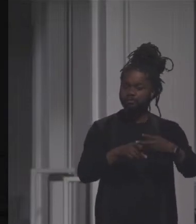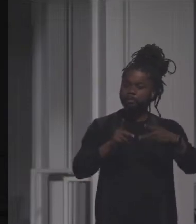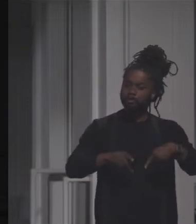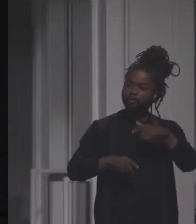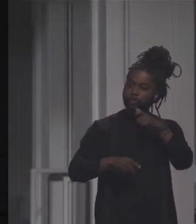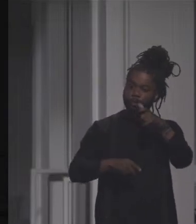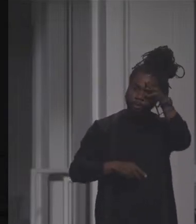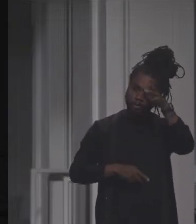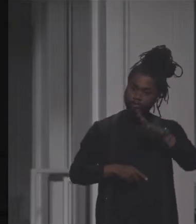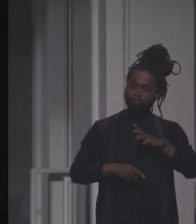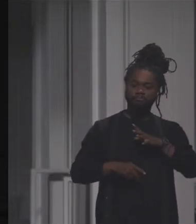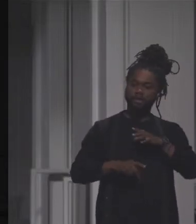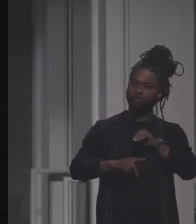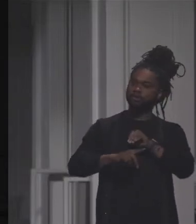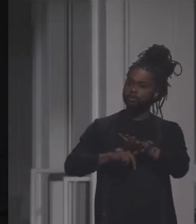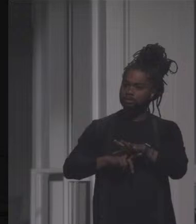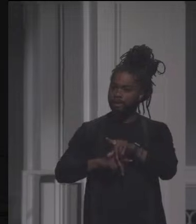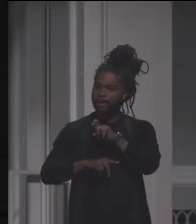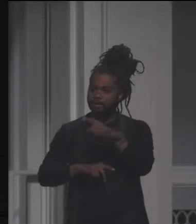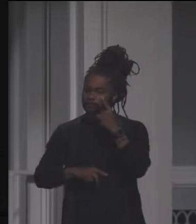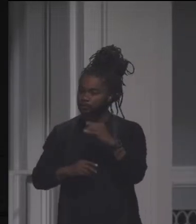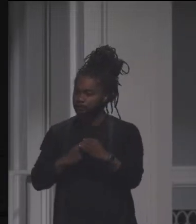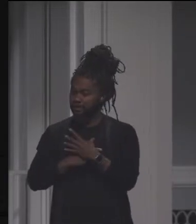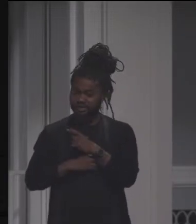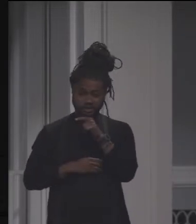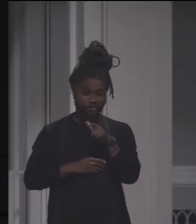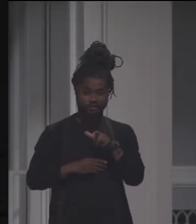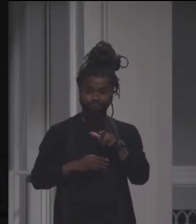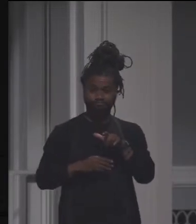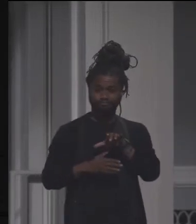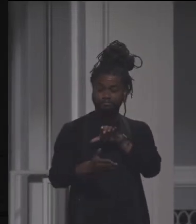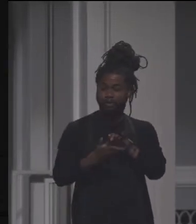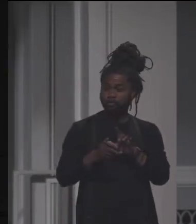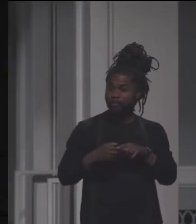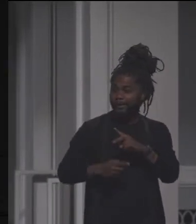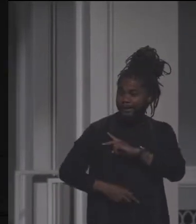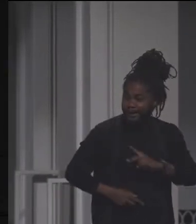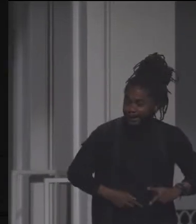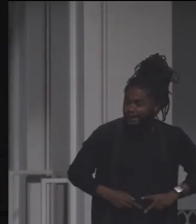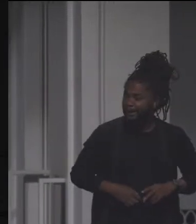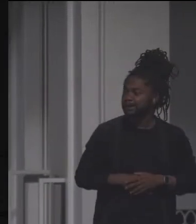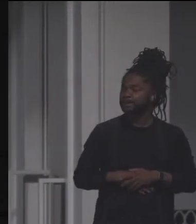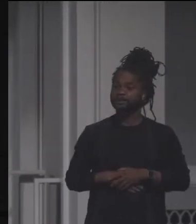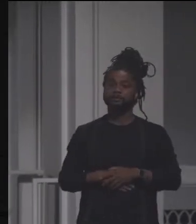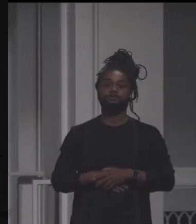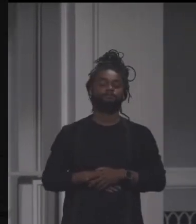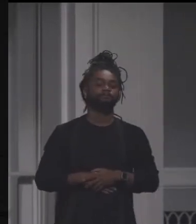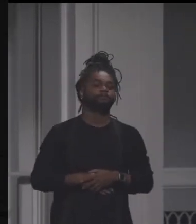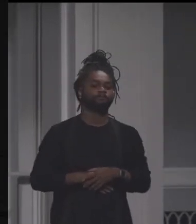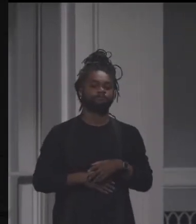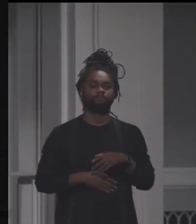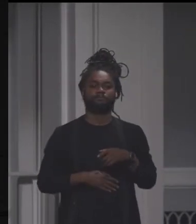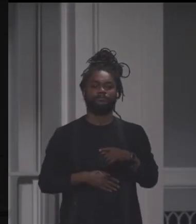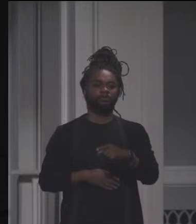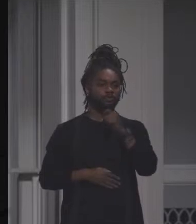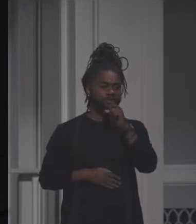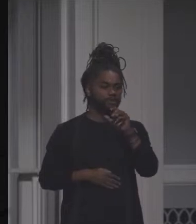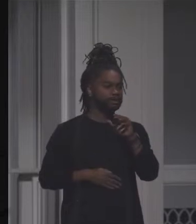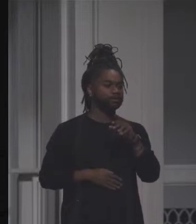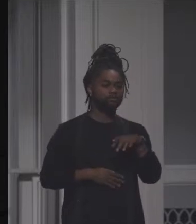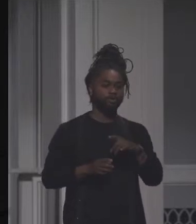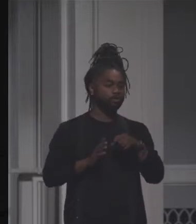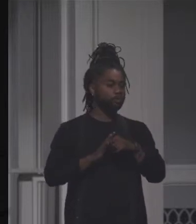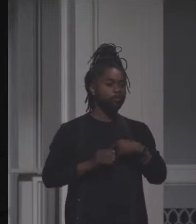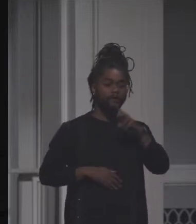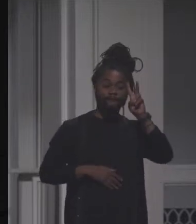to consult in a pinch. She wasn't married to a king. She didn't bear any sons who became kings. She wasn't a martyr or a